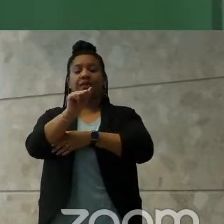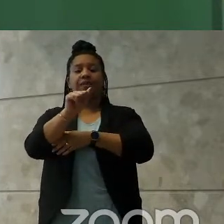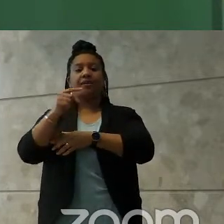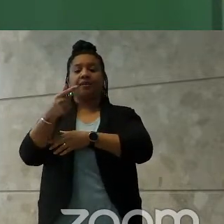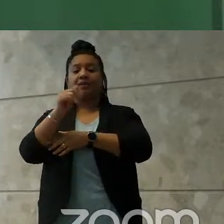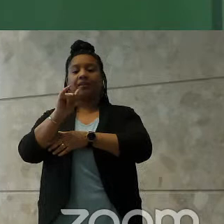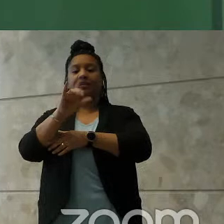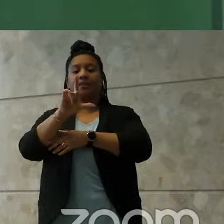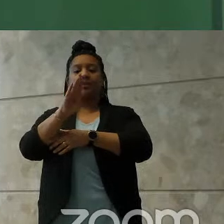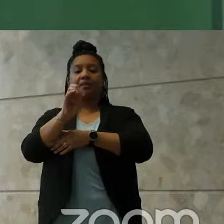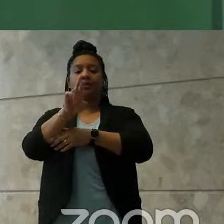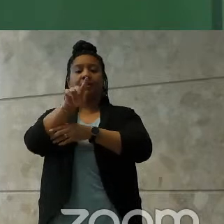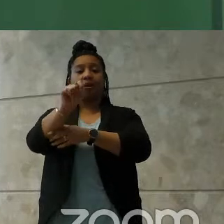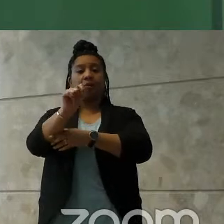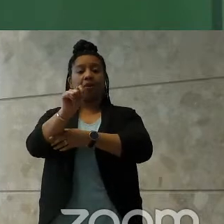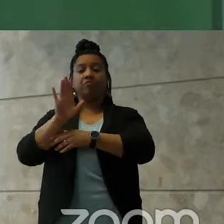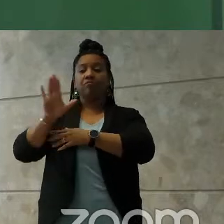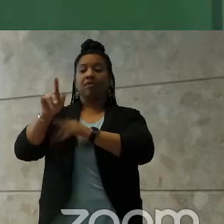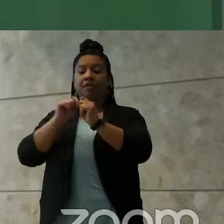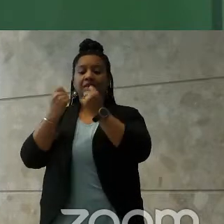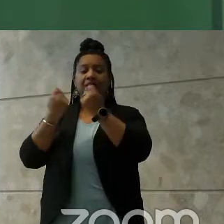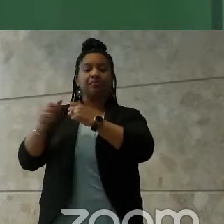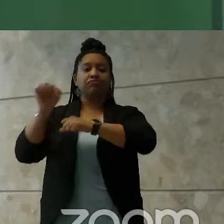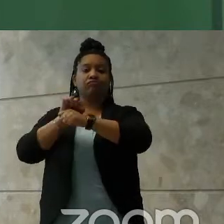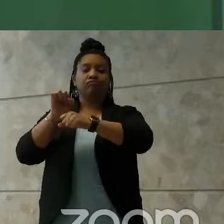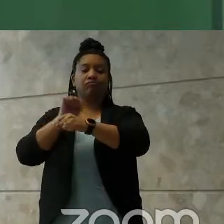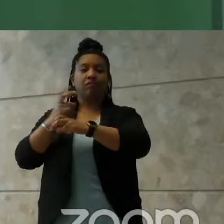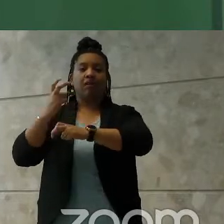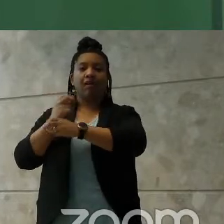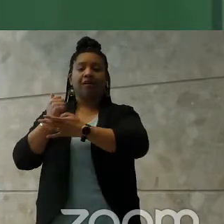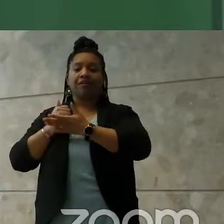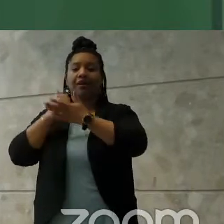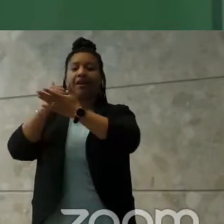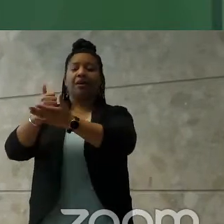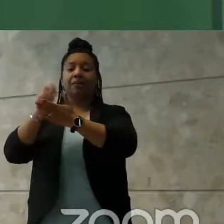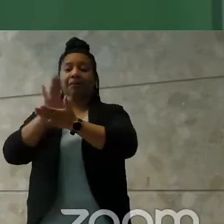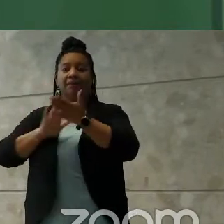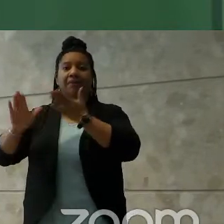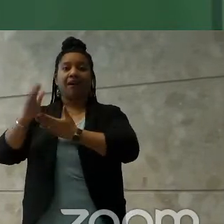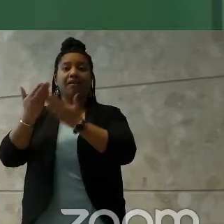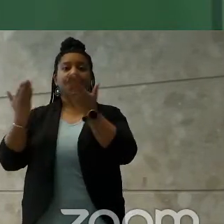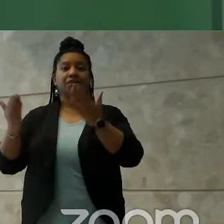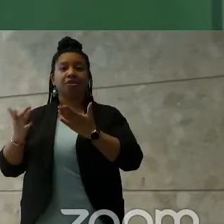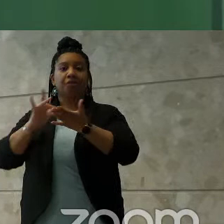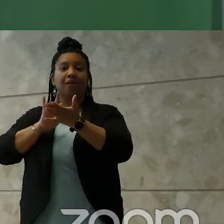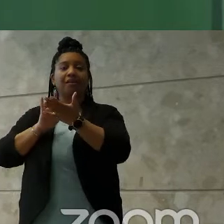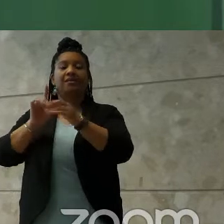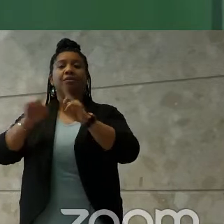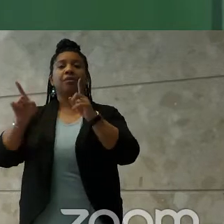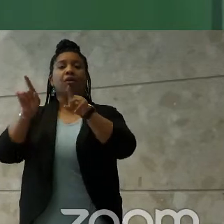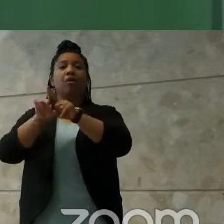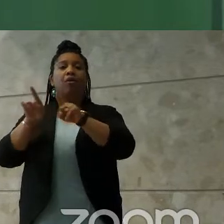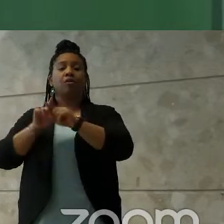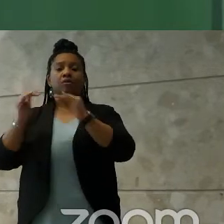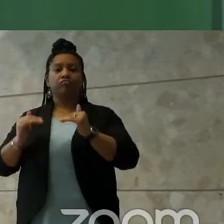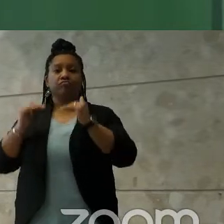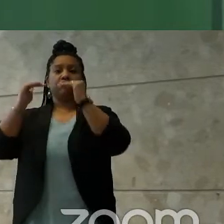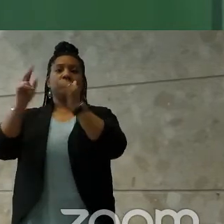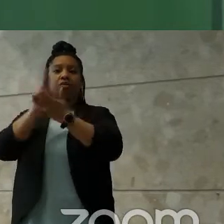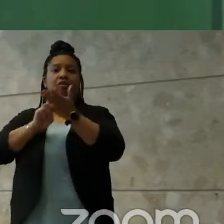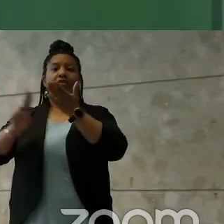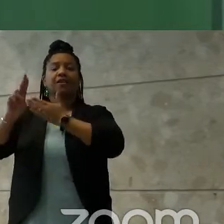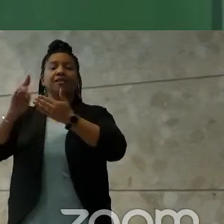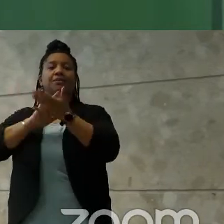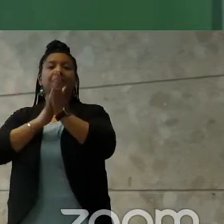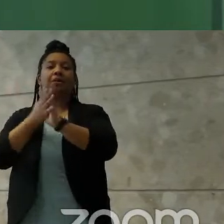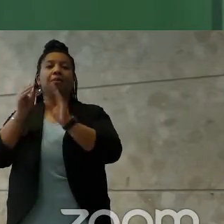team are working tirelessly to assist not only the MSU College of Osteopathic Medicine, but the greater university in becoming places of